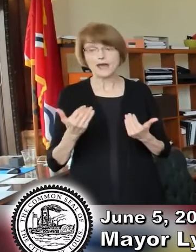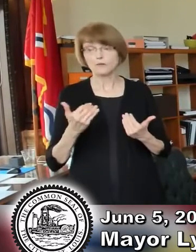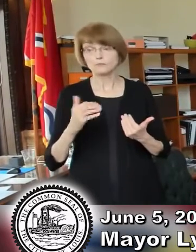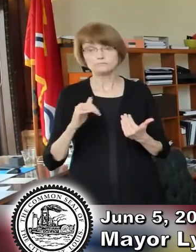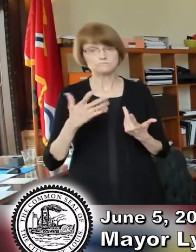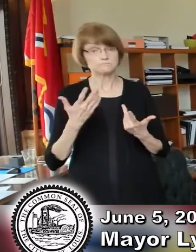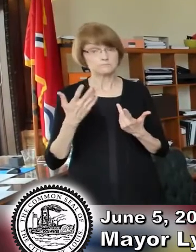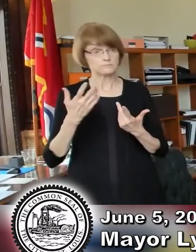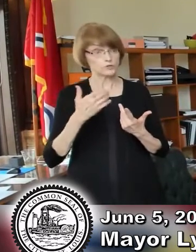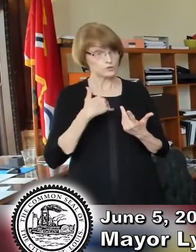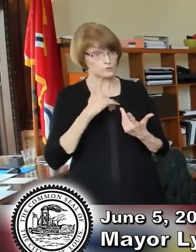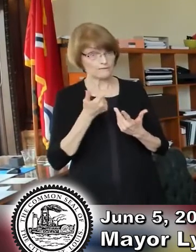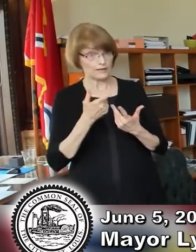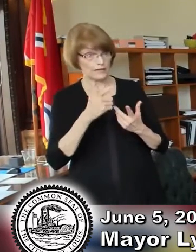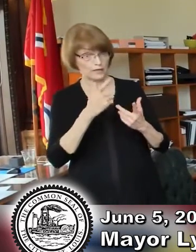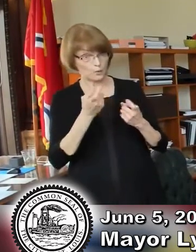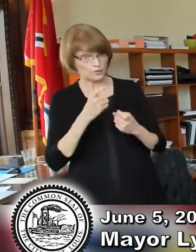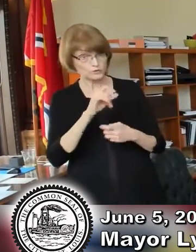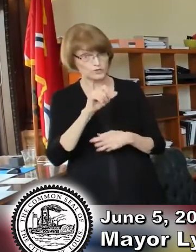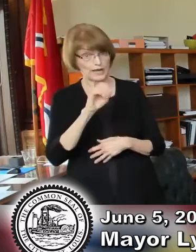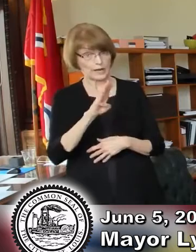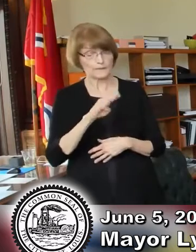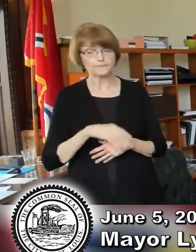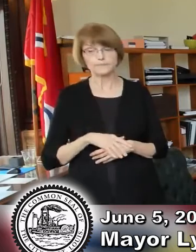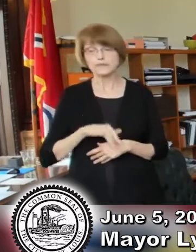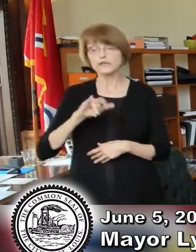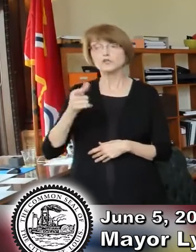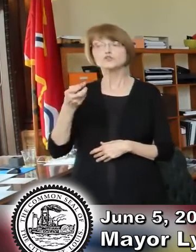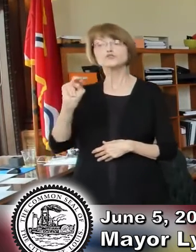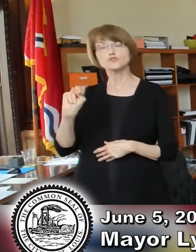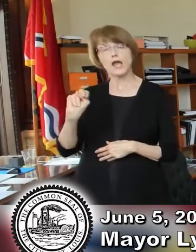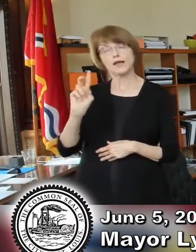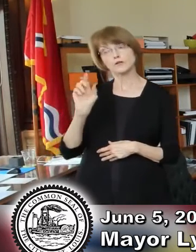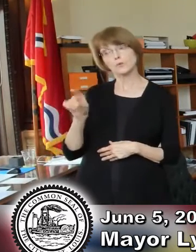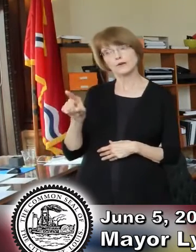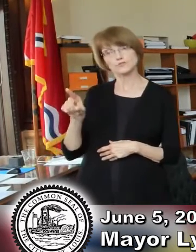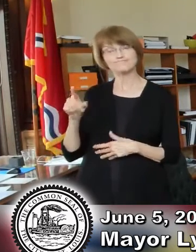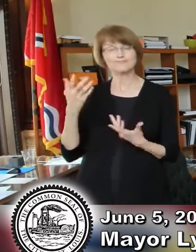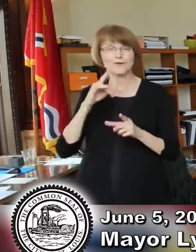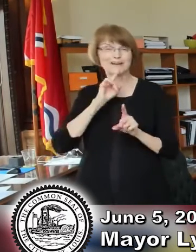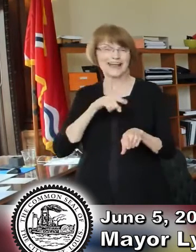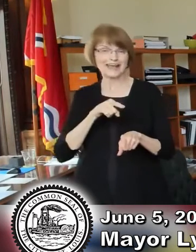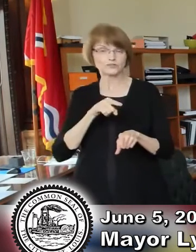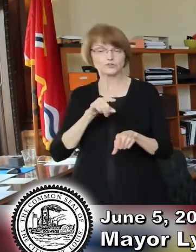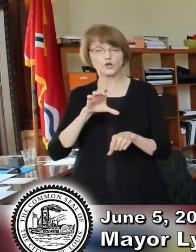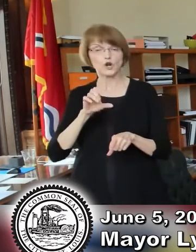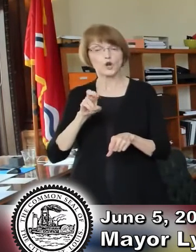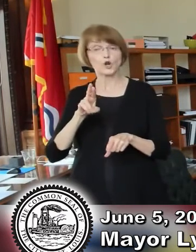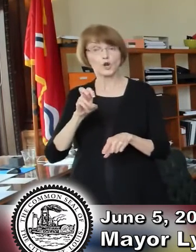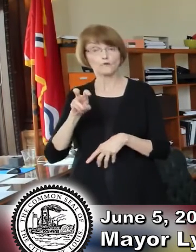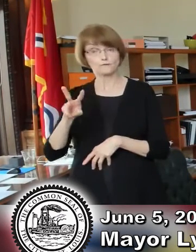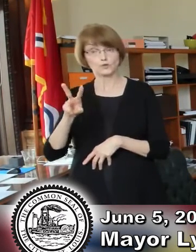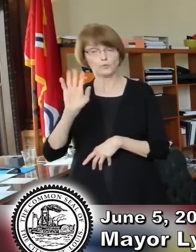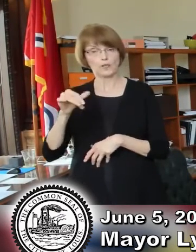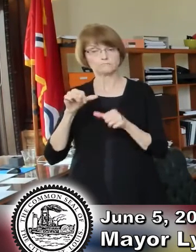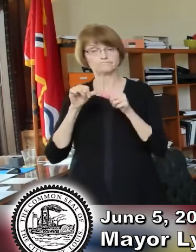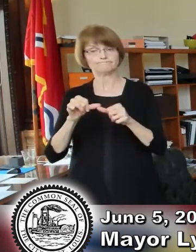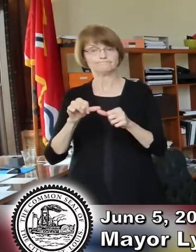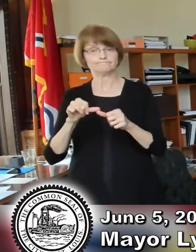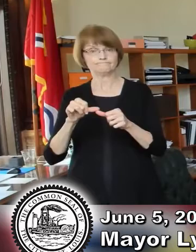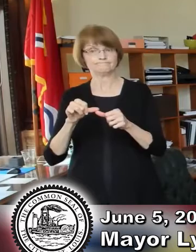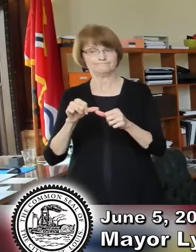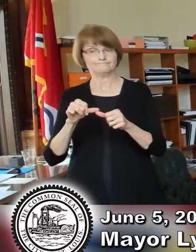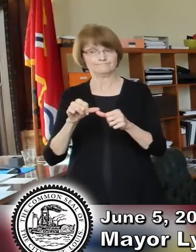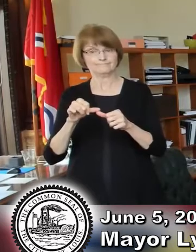take some questions. Do you have any questions, Jacob? Well, John's question sounds like it was already answered. So the curfew will be extended through at least